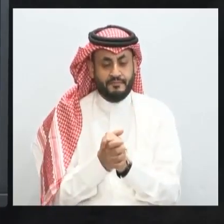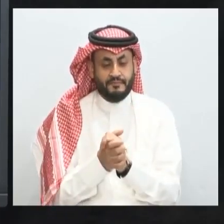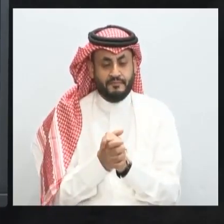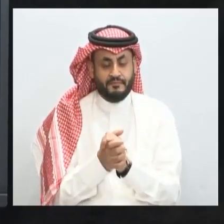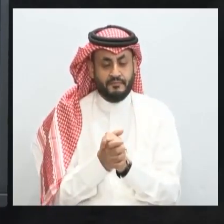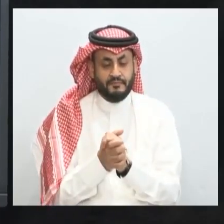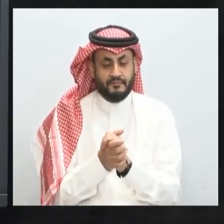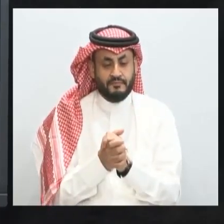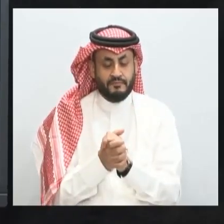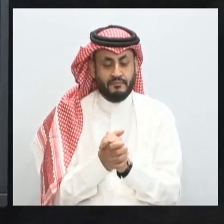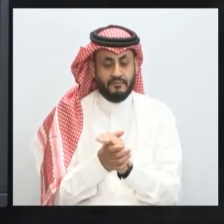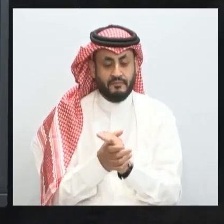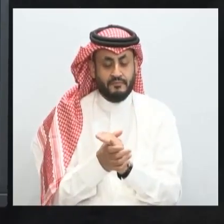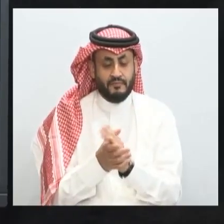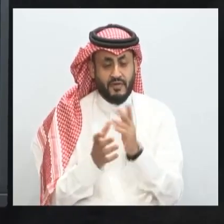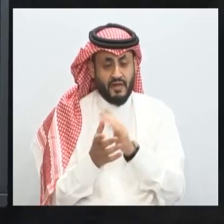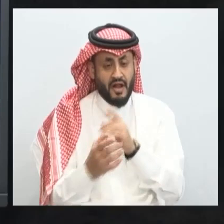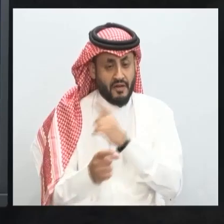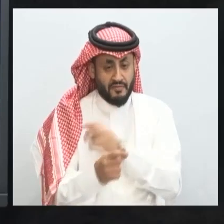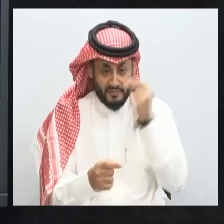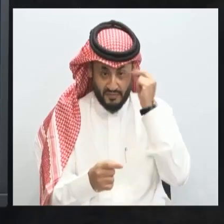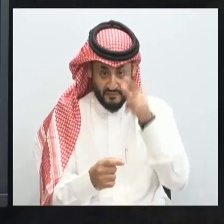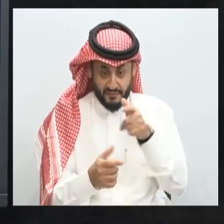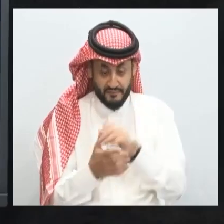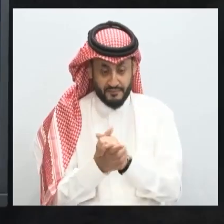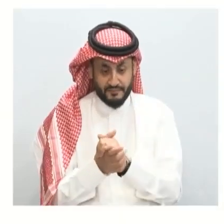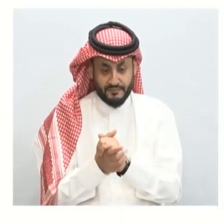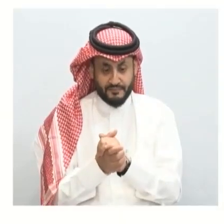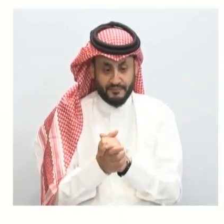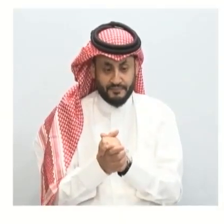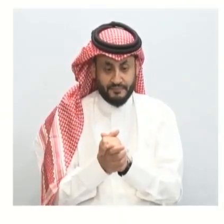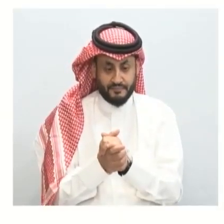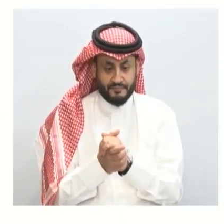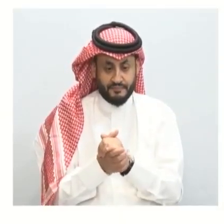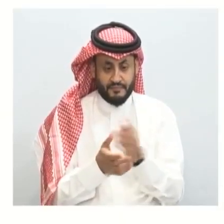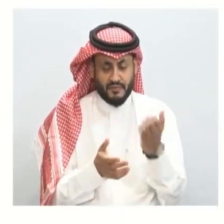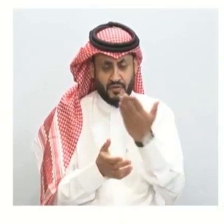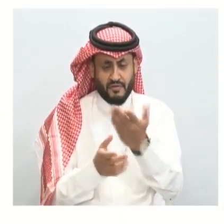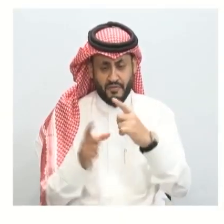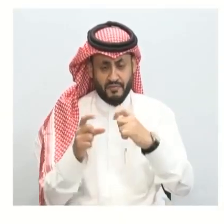And I'm going to give you my hint here. Now, when I say that I do something